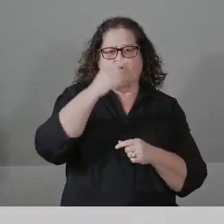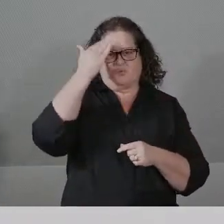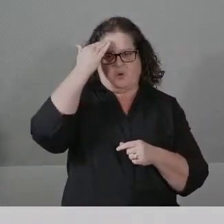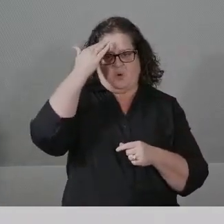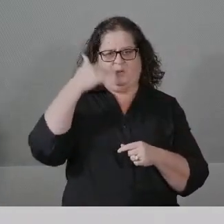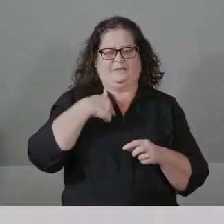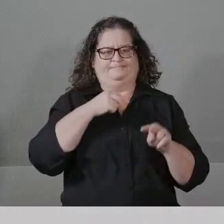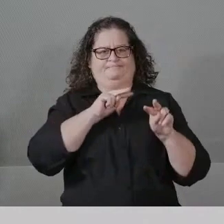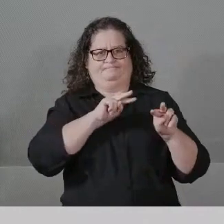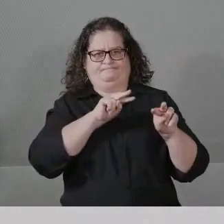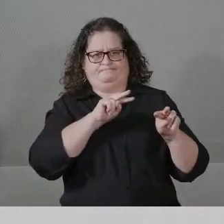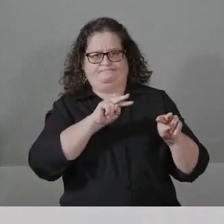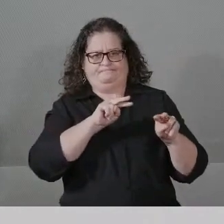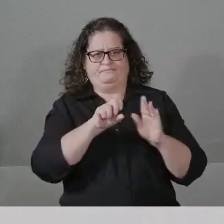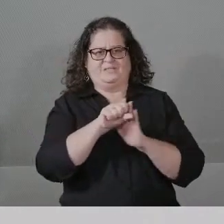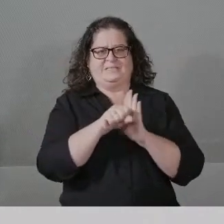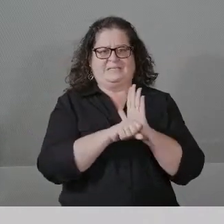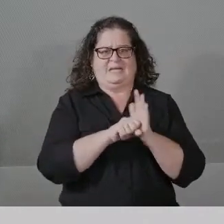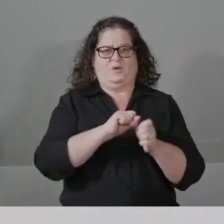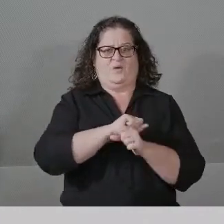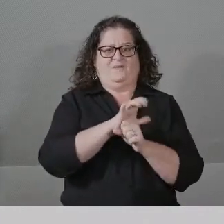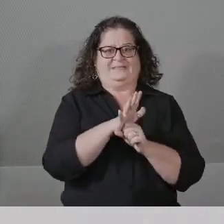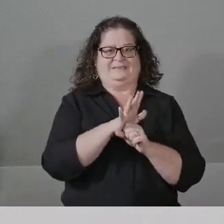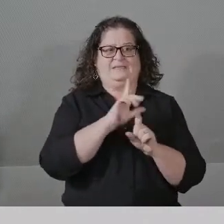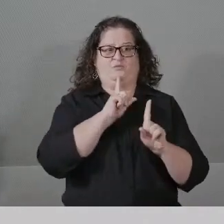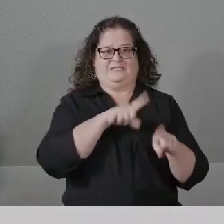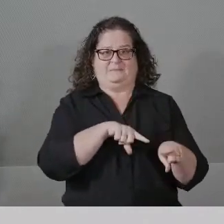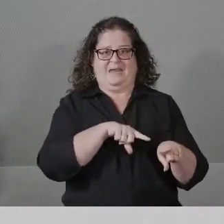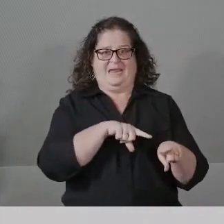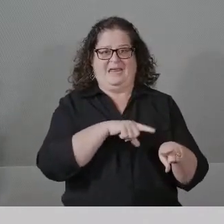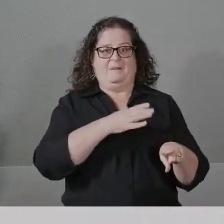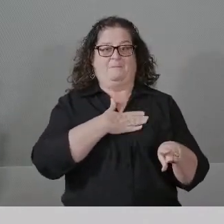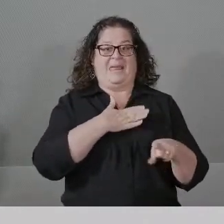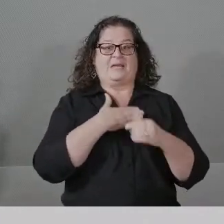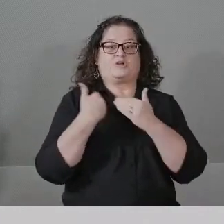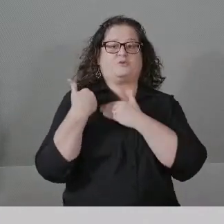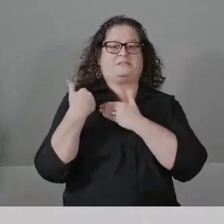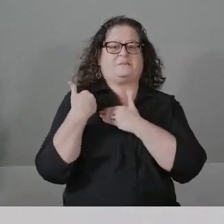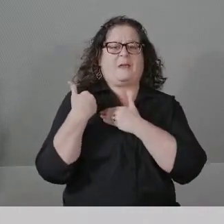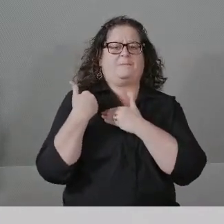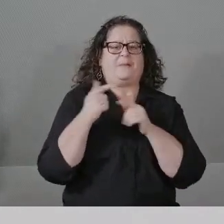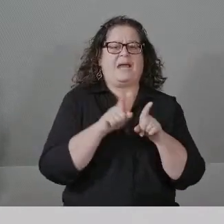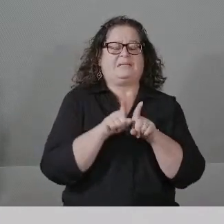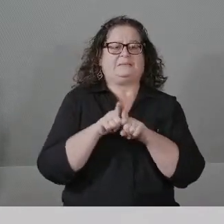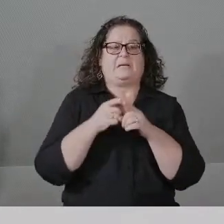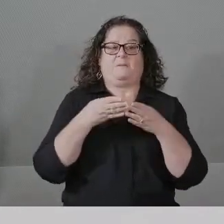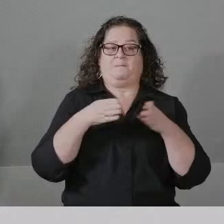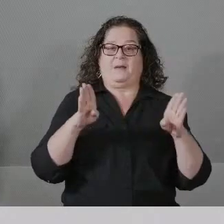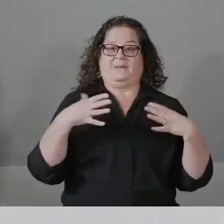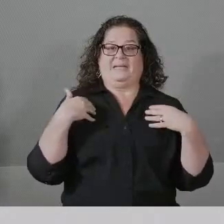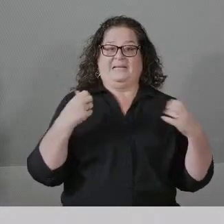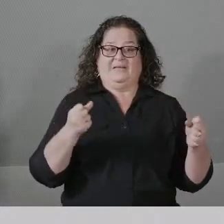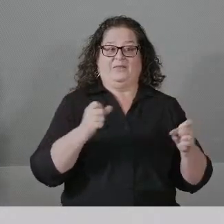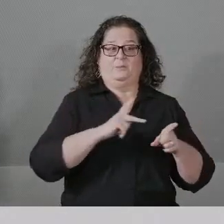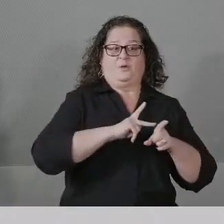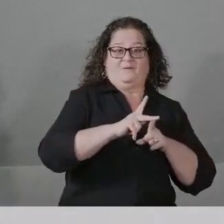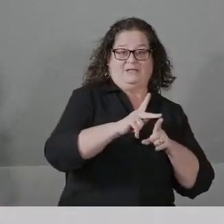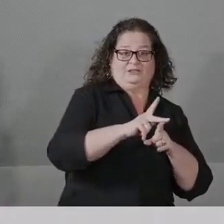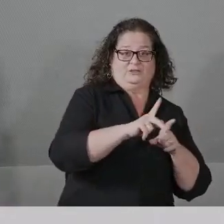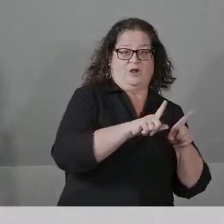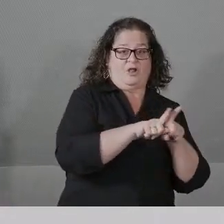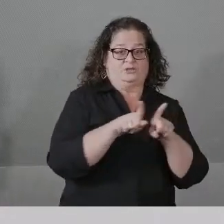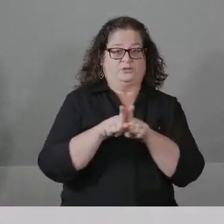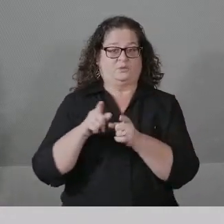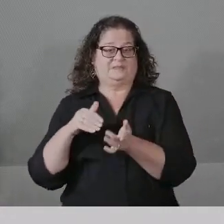response, but my responsibilities as a public health professional and a medical doctor under other duties as assigned, I